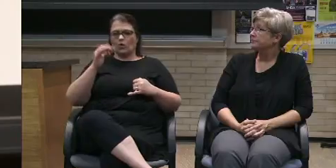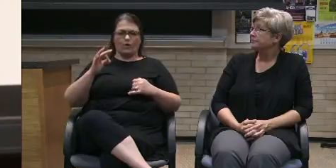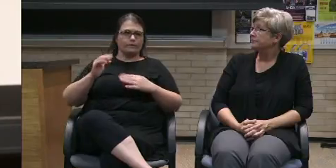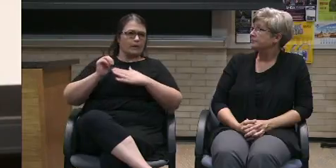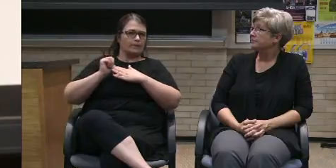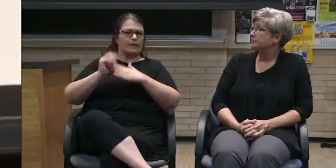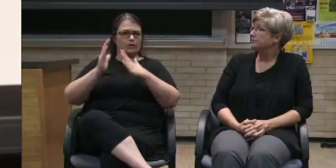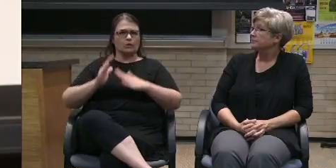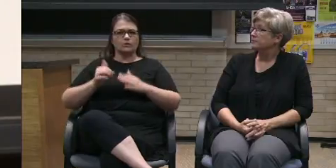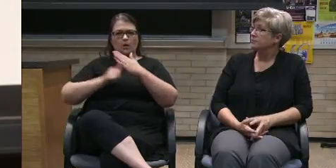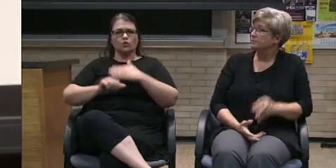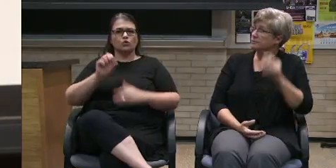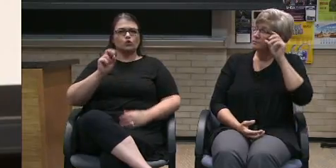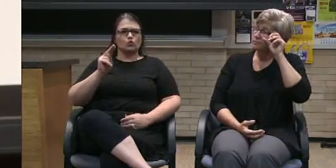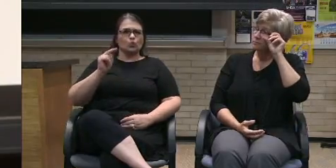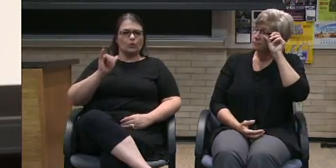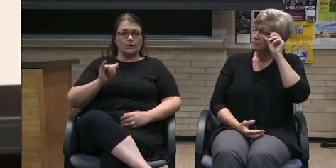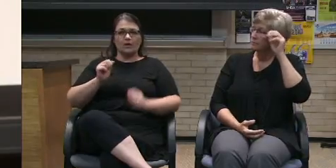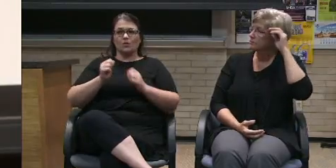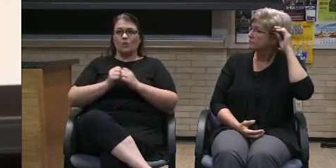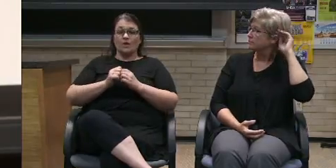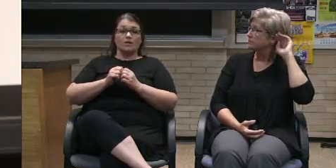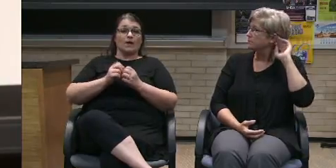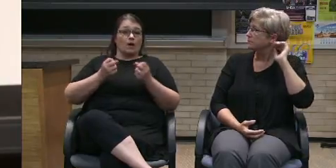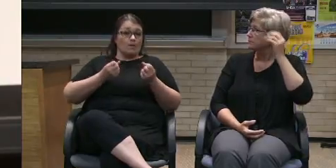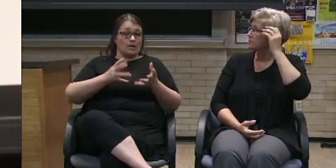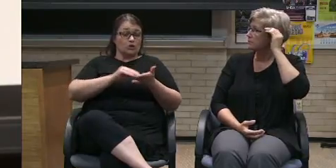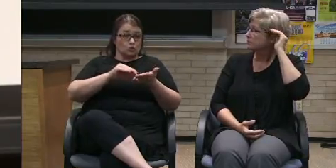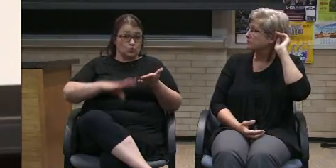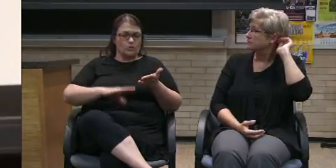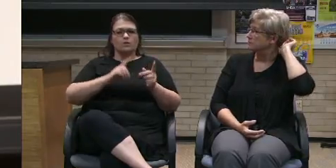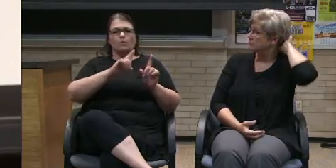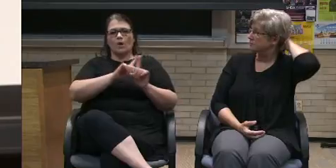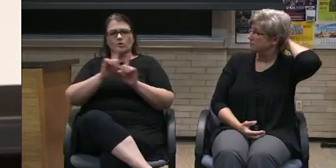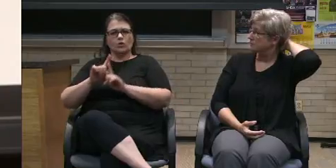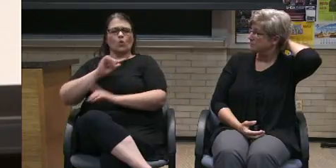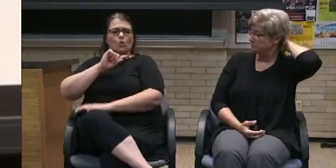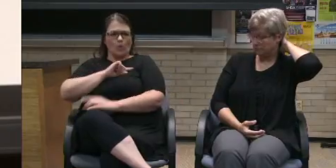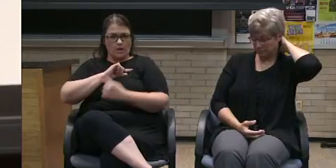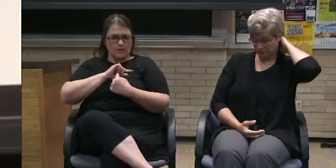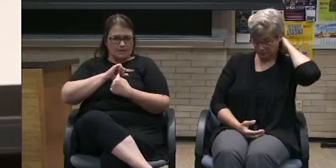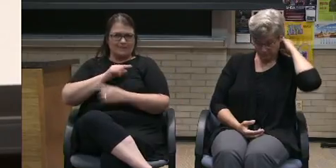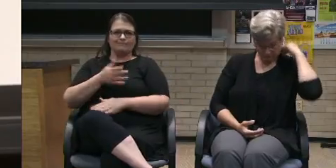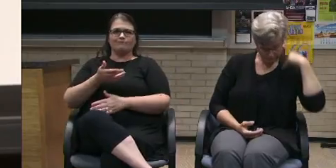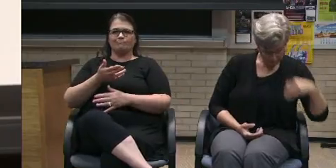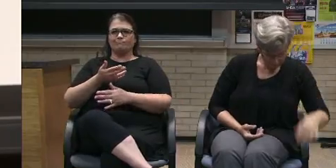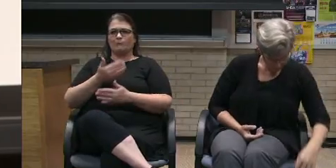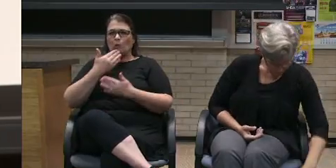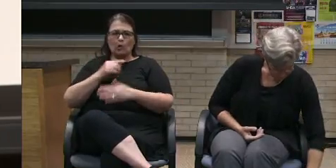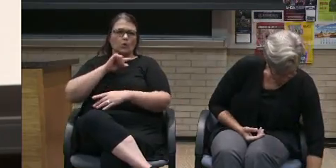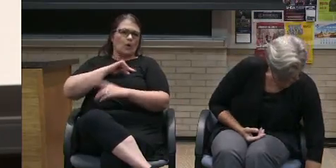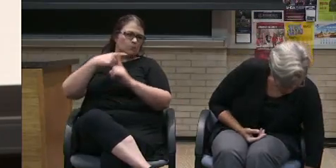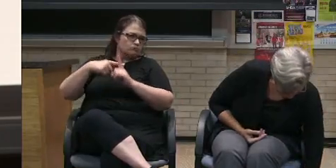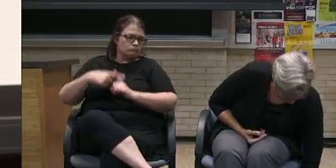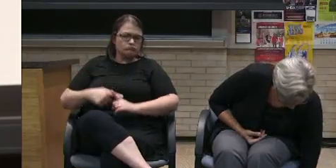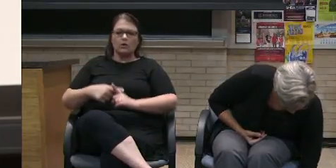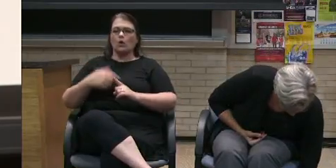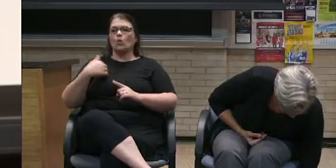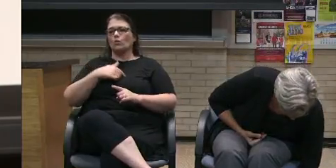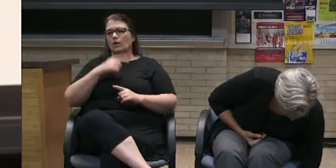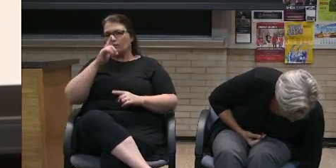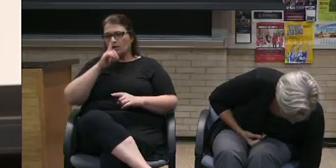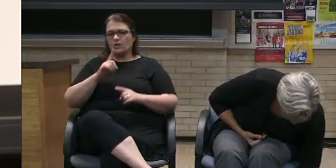in quantity but also importantly quality, because we went into online in a really serious